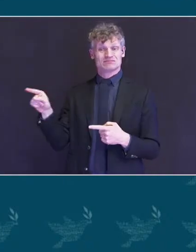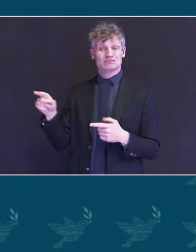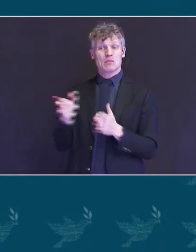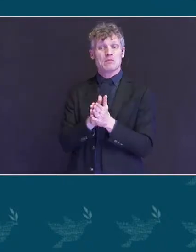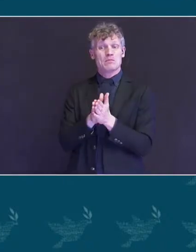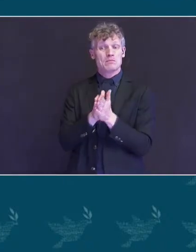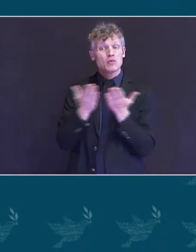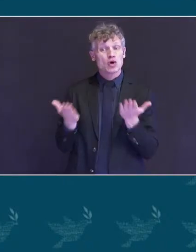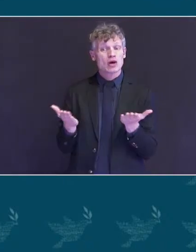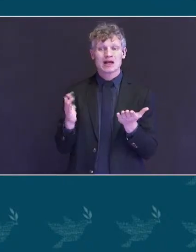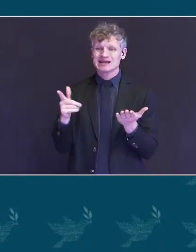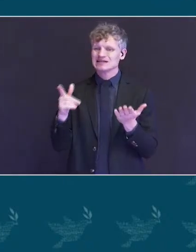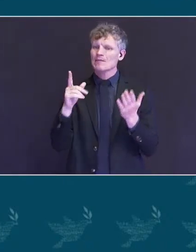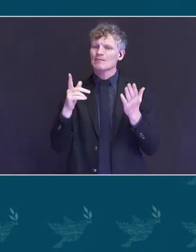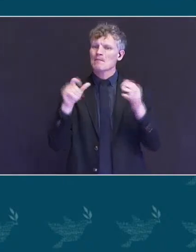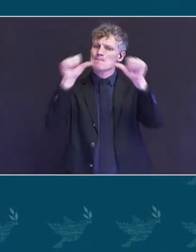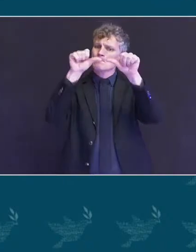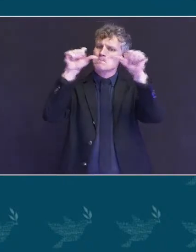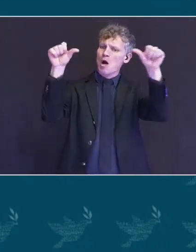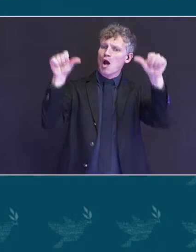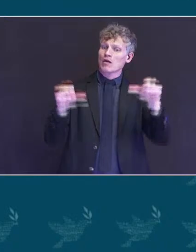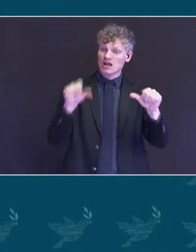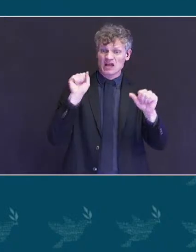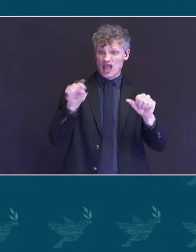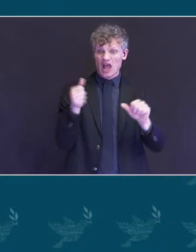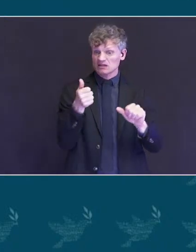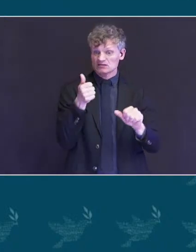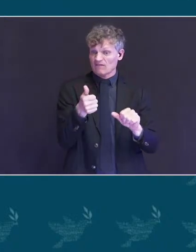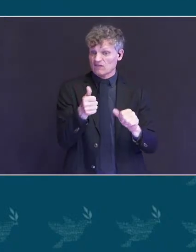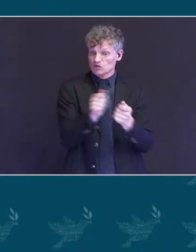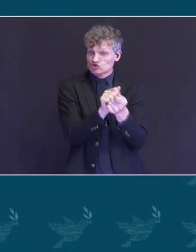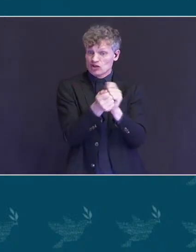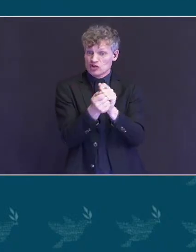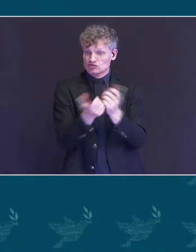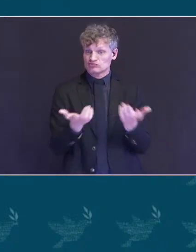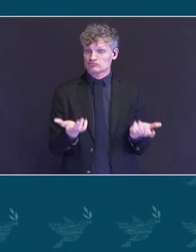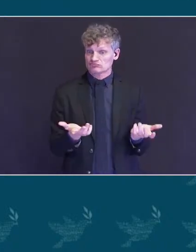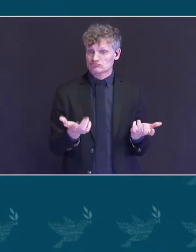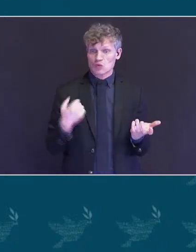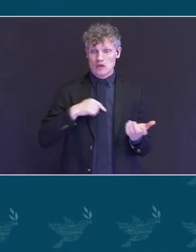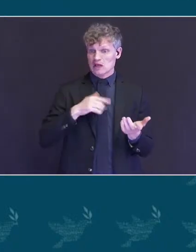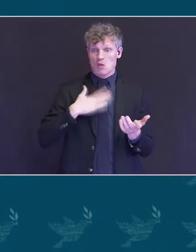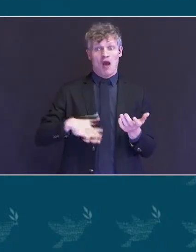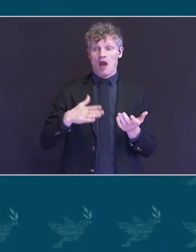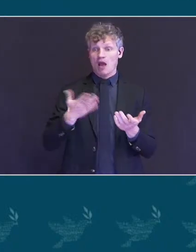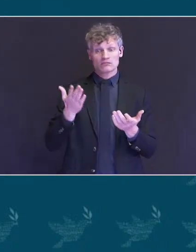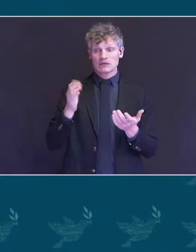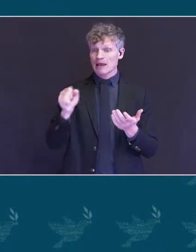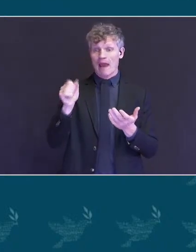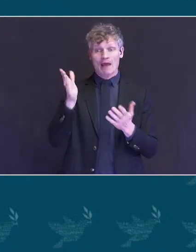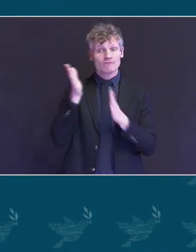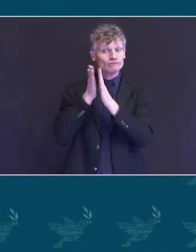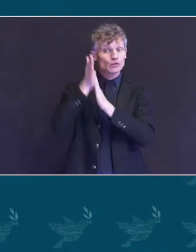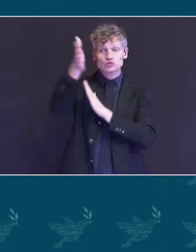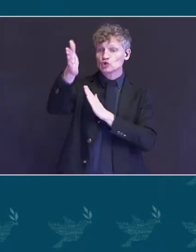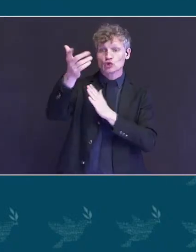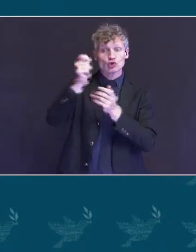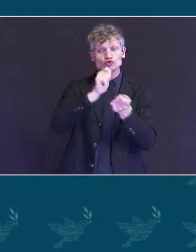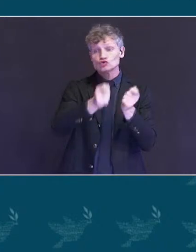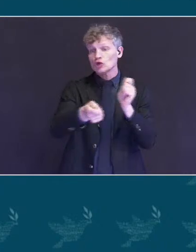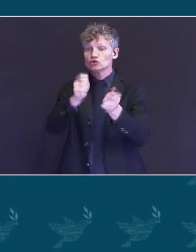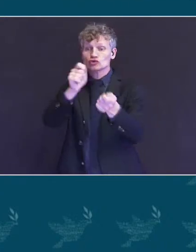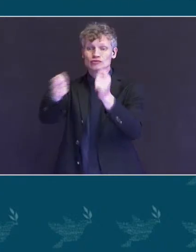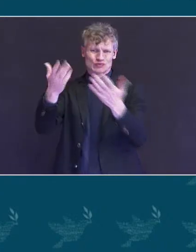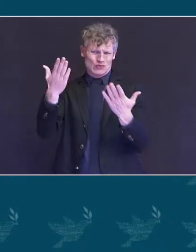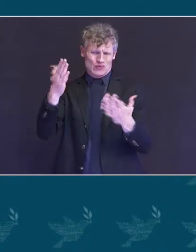is built in a model that can actually change. So we want it to be future-proof because we know that AI and tech